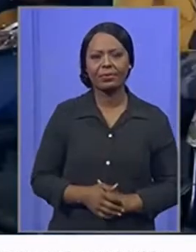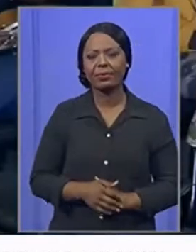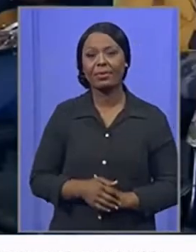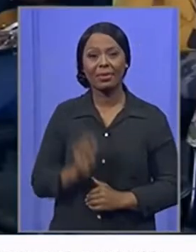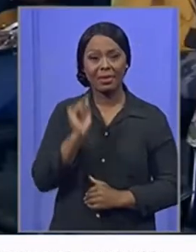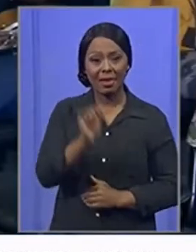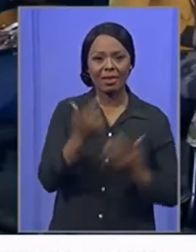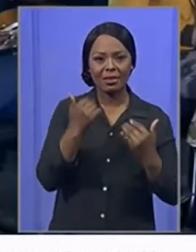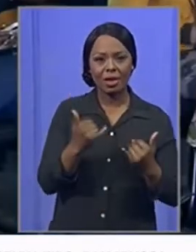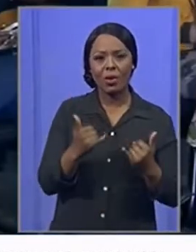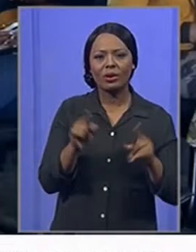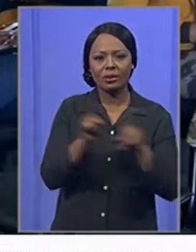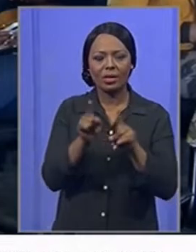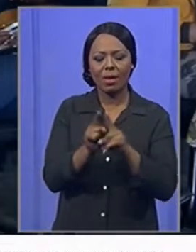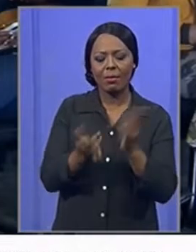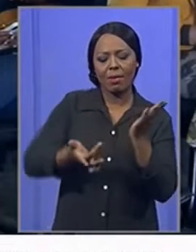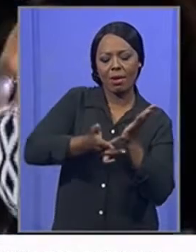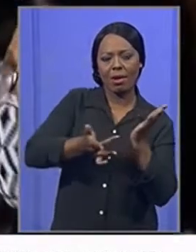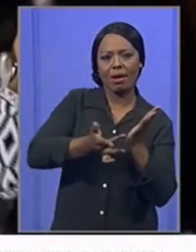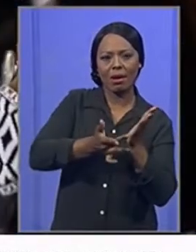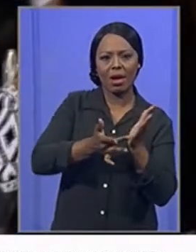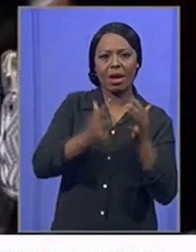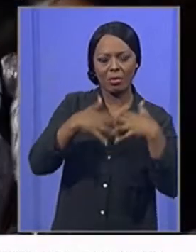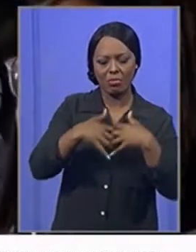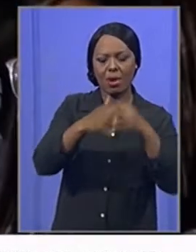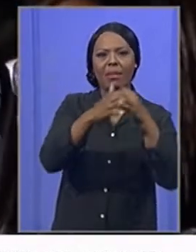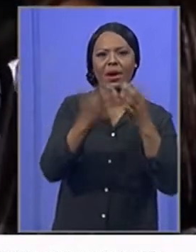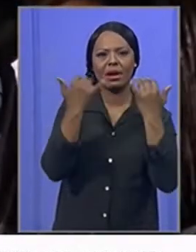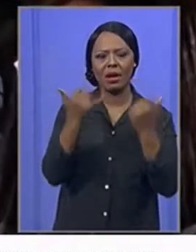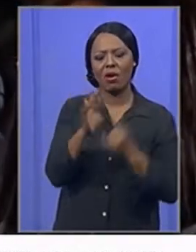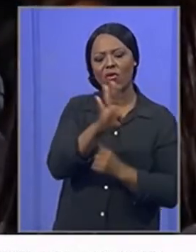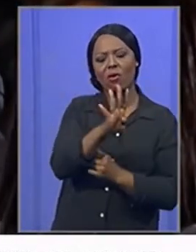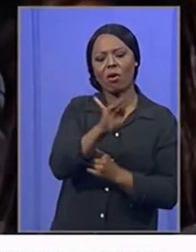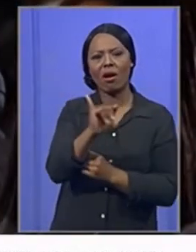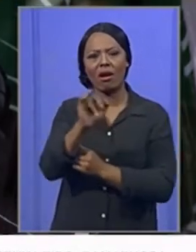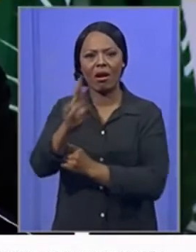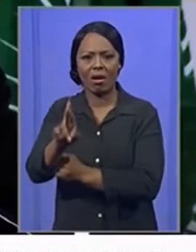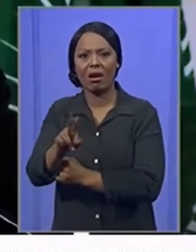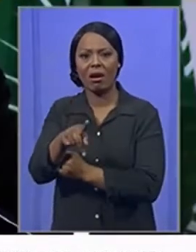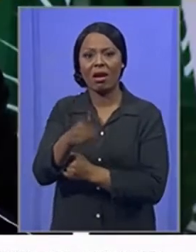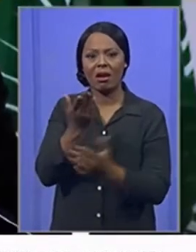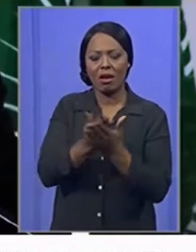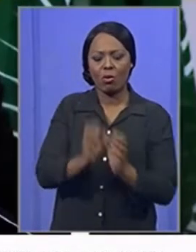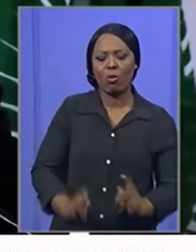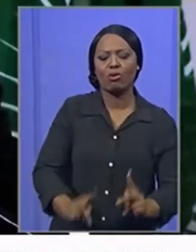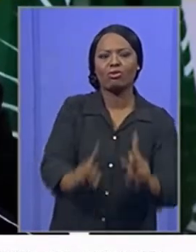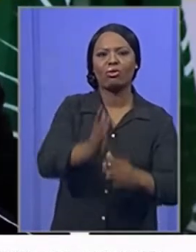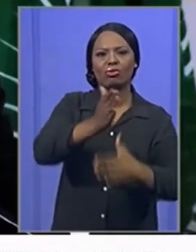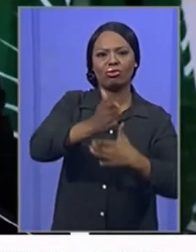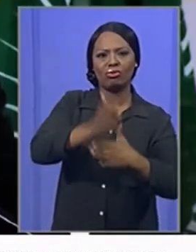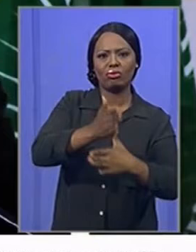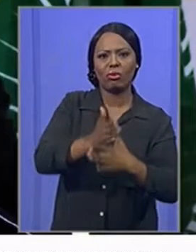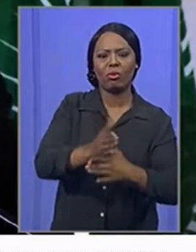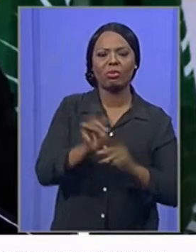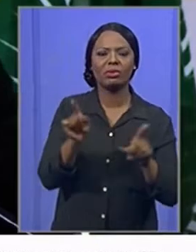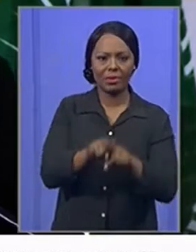wa digital o tla tlholang ditiro tse di ka fa tlase ga dikete di le 10. At the beginning of next month,